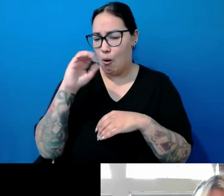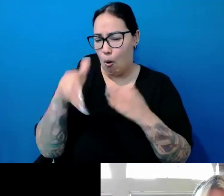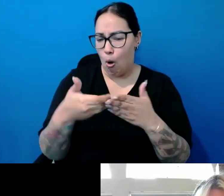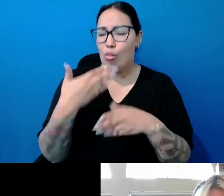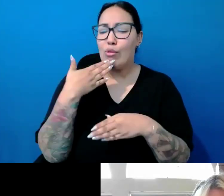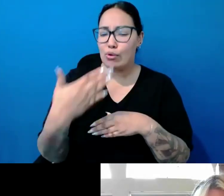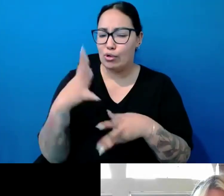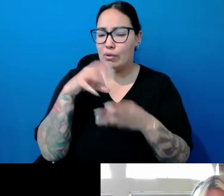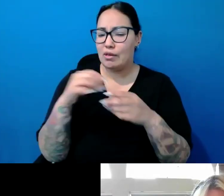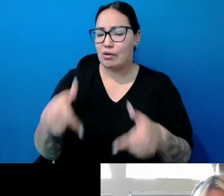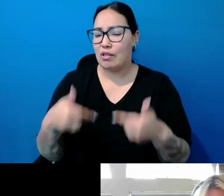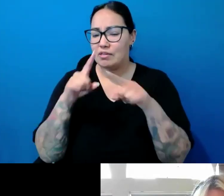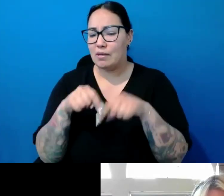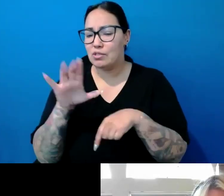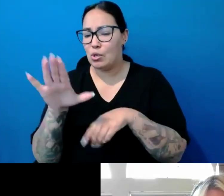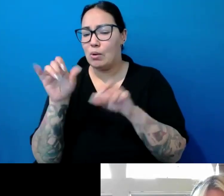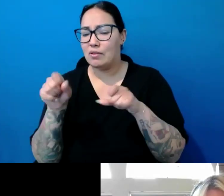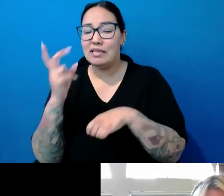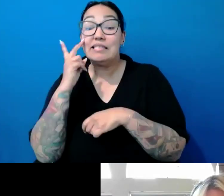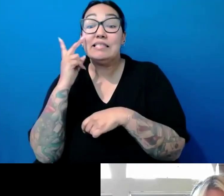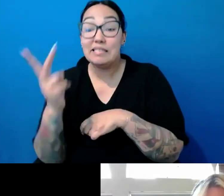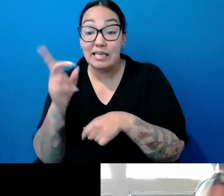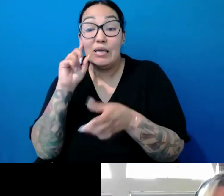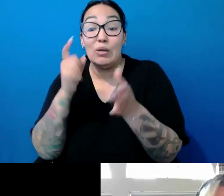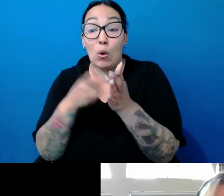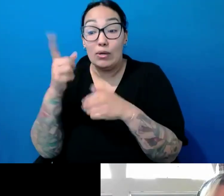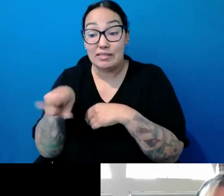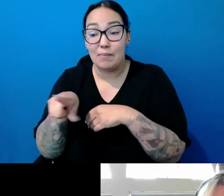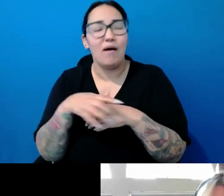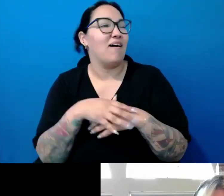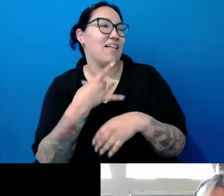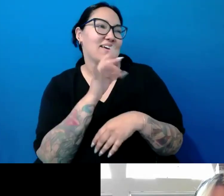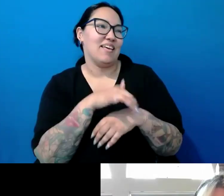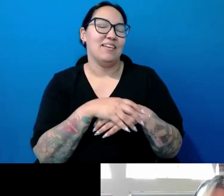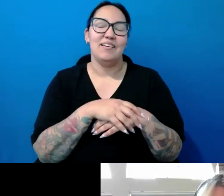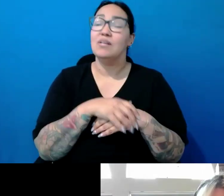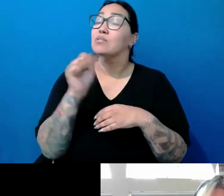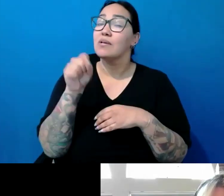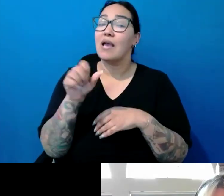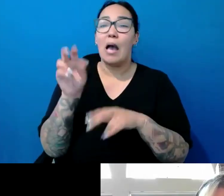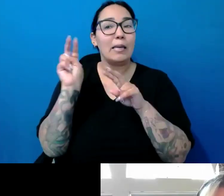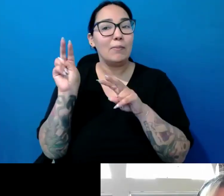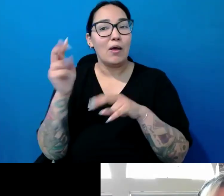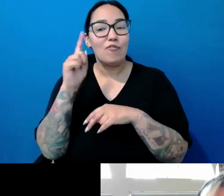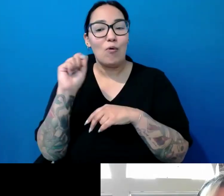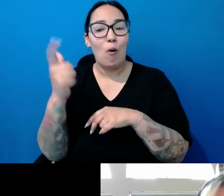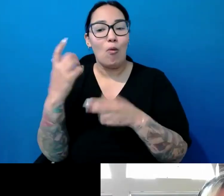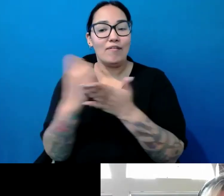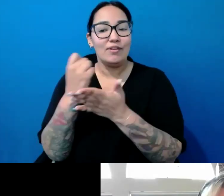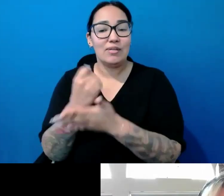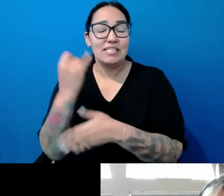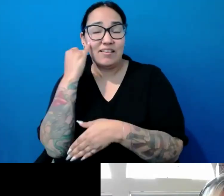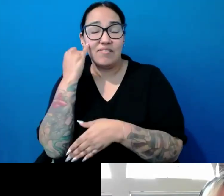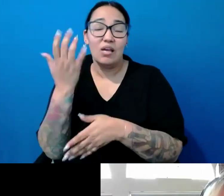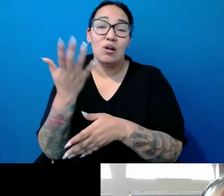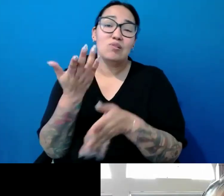life depends on your ability to see them. So thanks for reminding us to keep an eye out for all the victories, whether they're